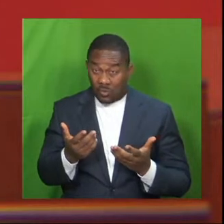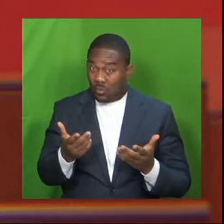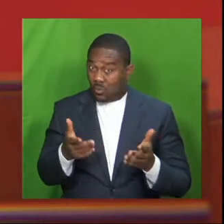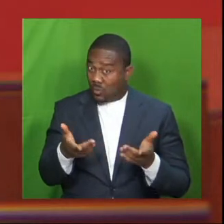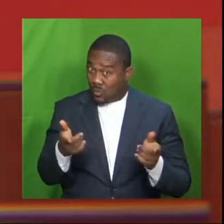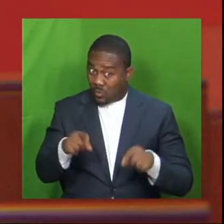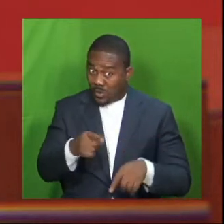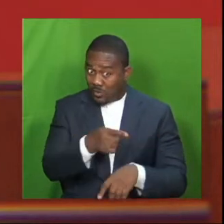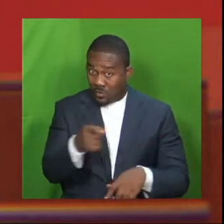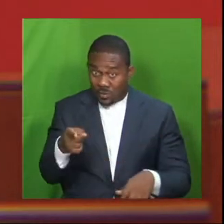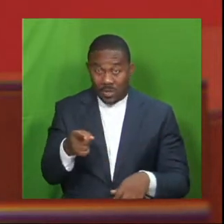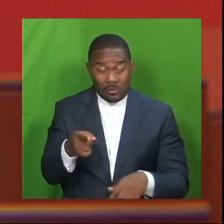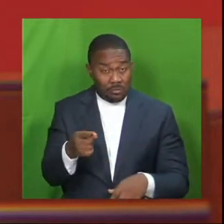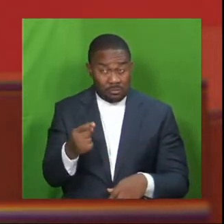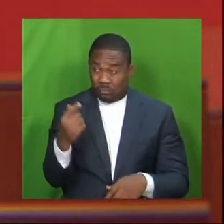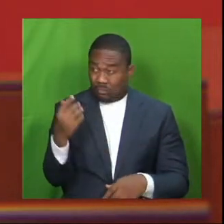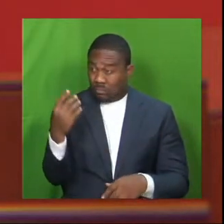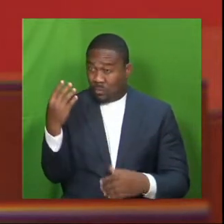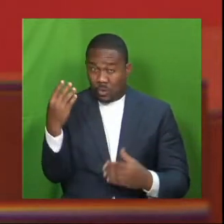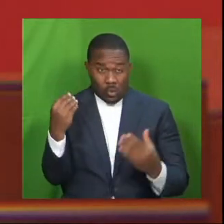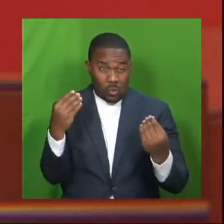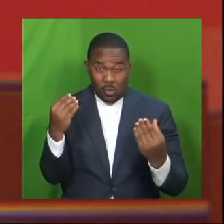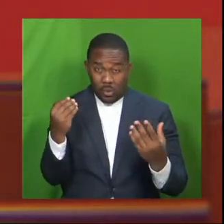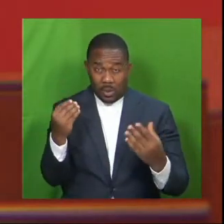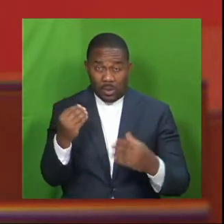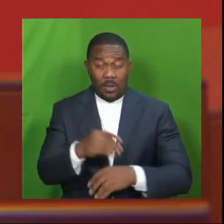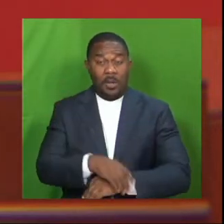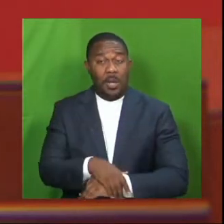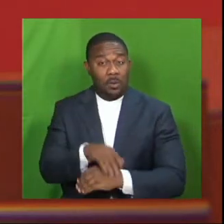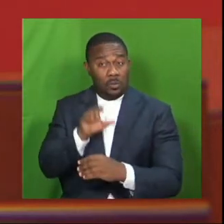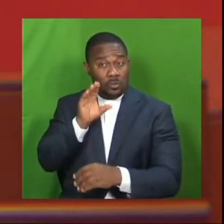And so I don't listen to you.